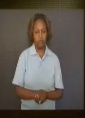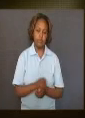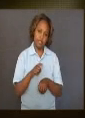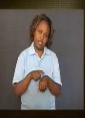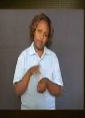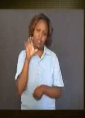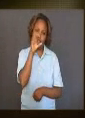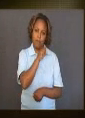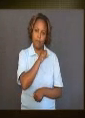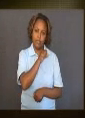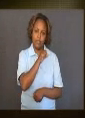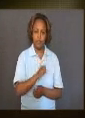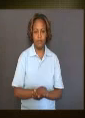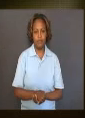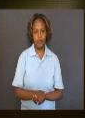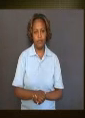Time's up.